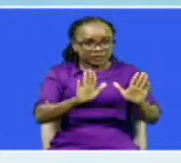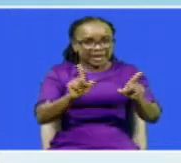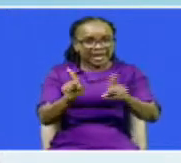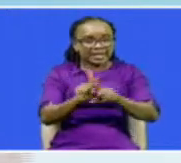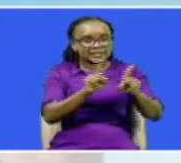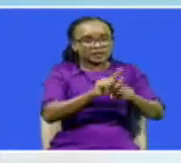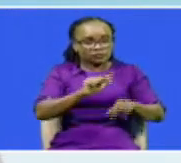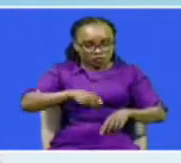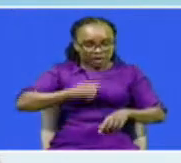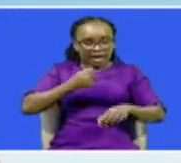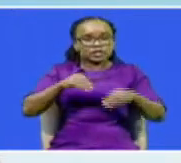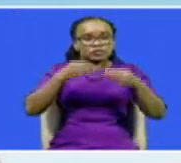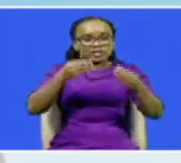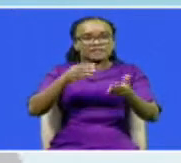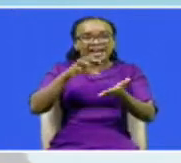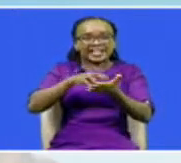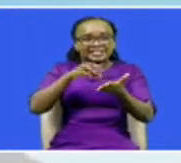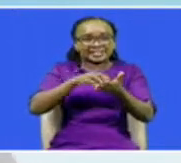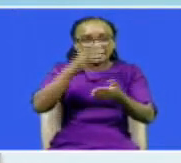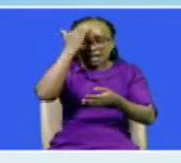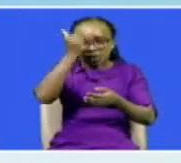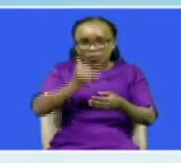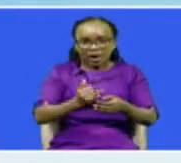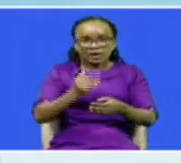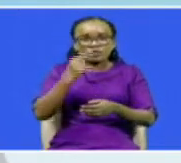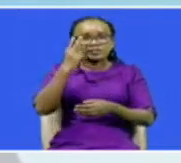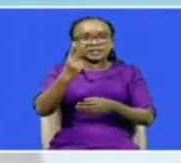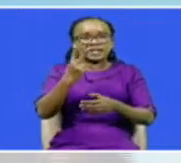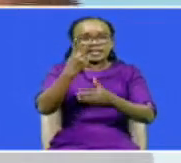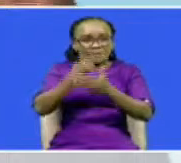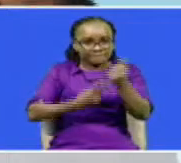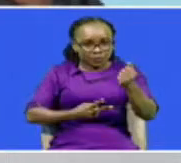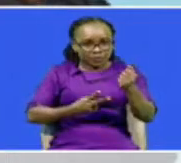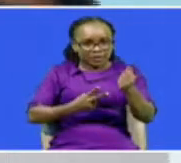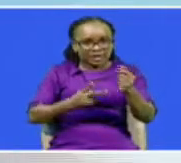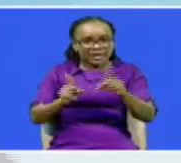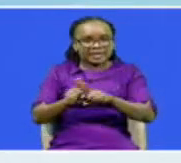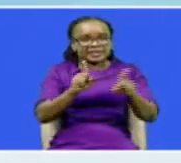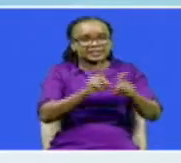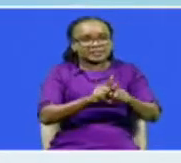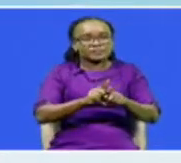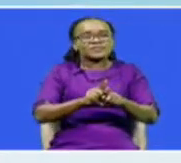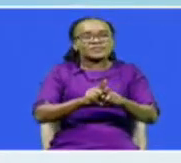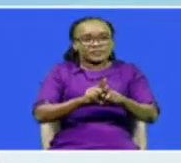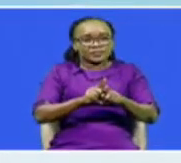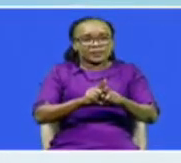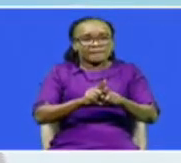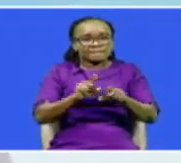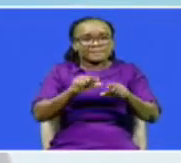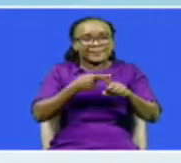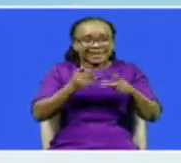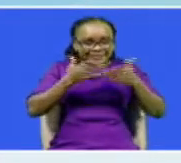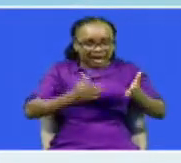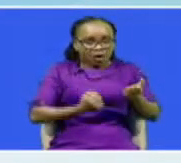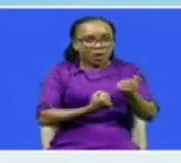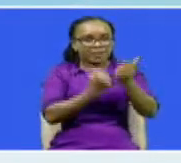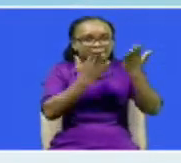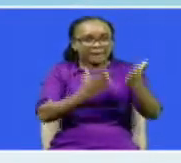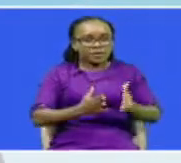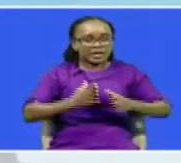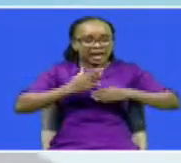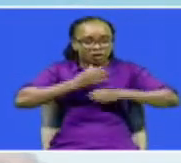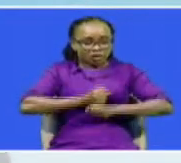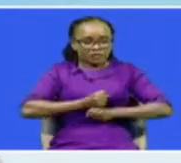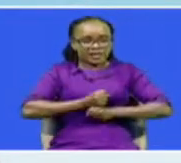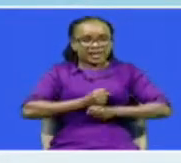of us to give that statement. Because if you see the polls, we were just taking a nosedive. But now our supporters are confident